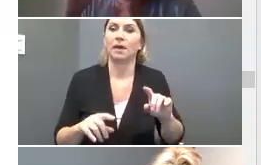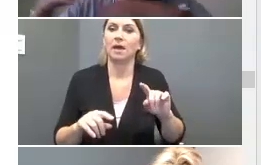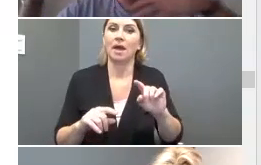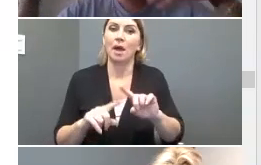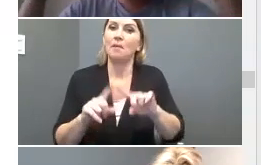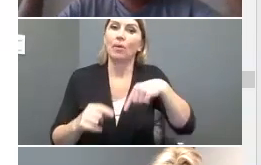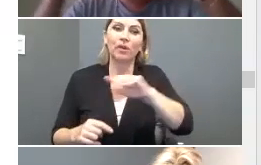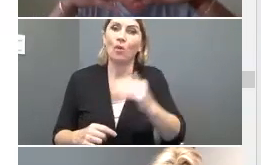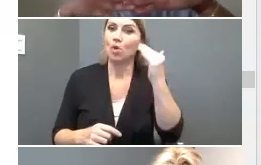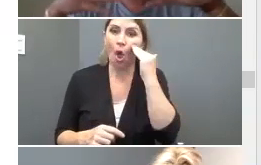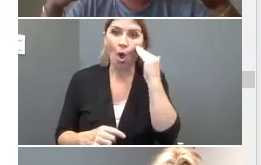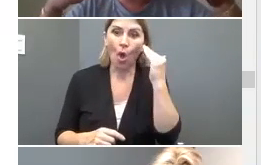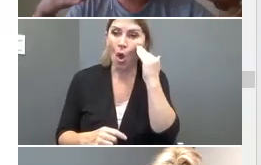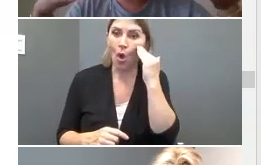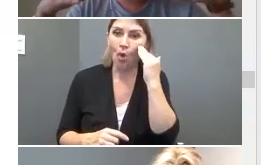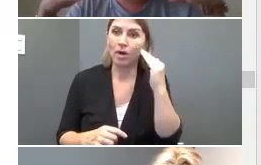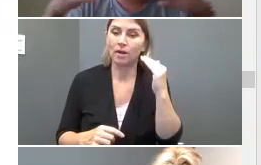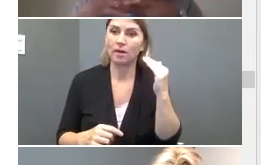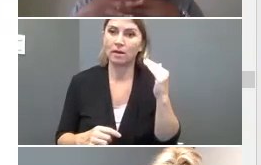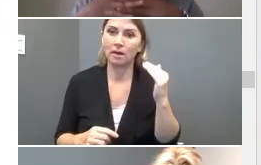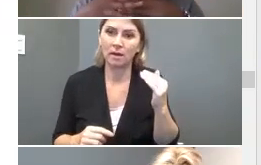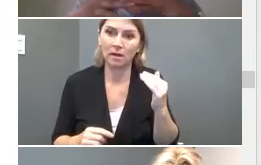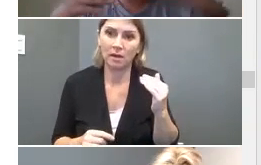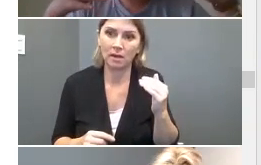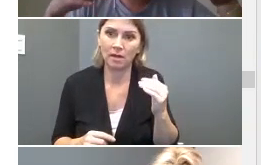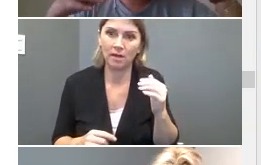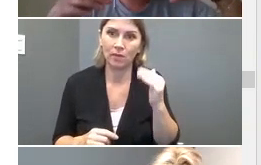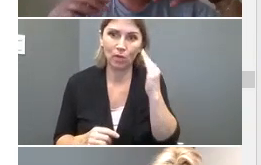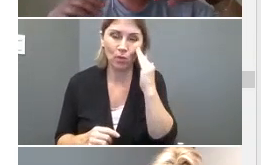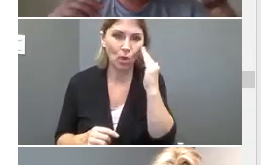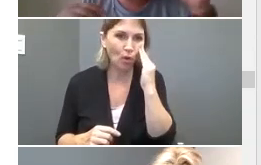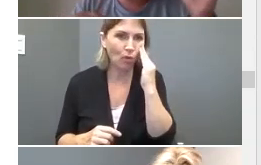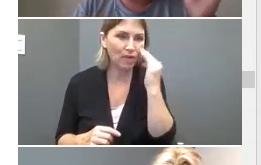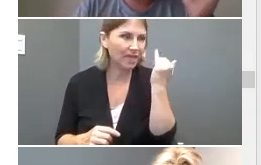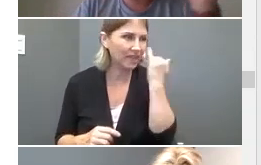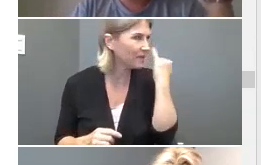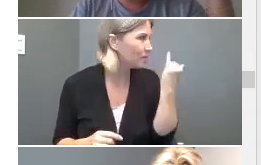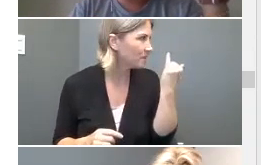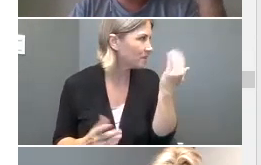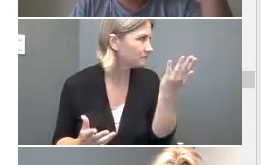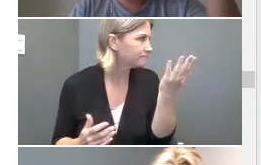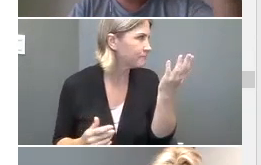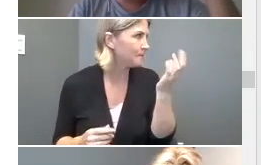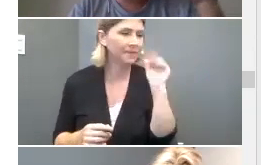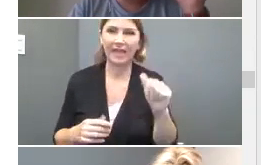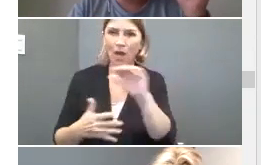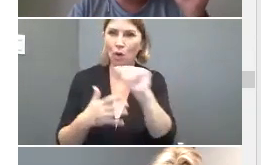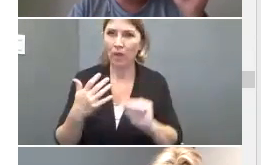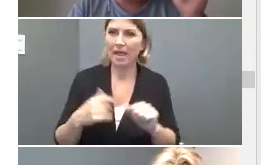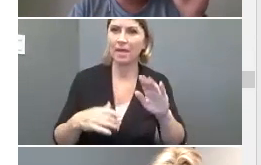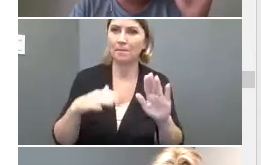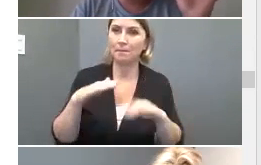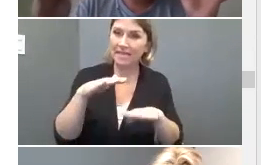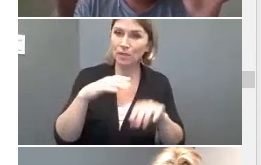don't know if they are completely interleaved, more often than not, they're not going to be interleaved. You can imagine an array where it is 1, 2, 3, 4 as